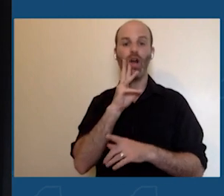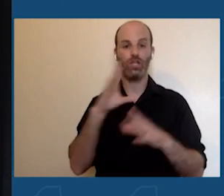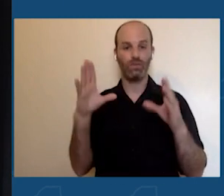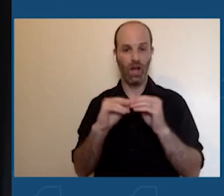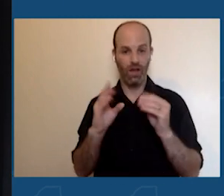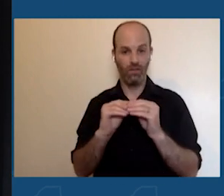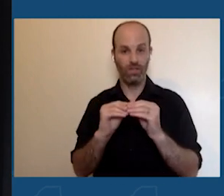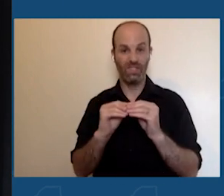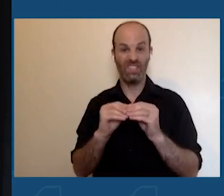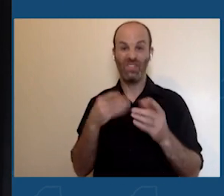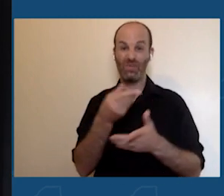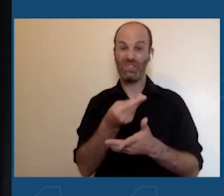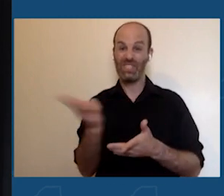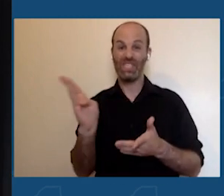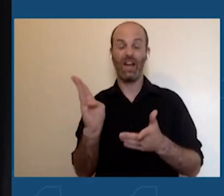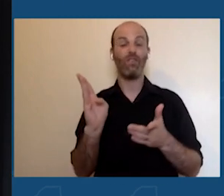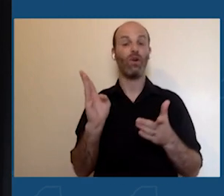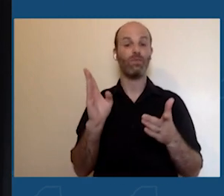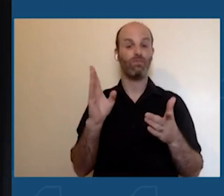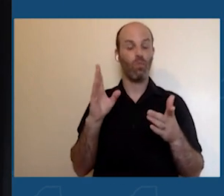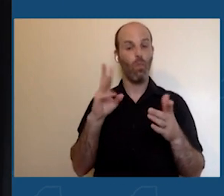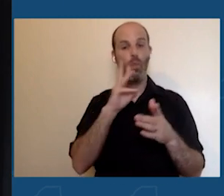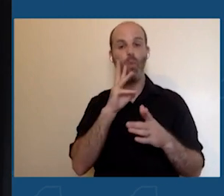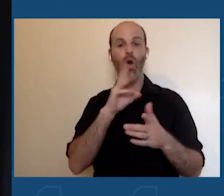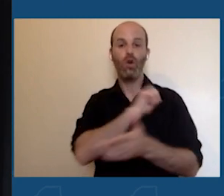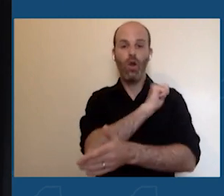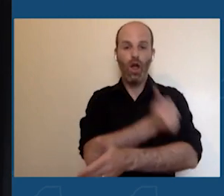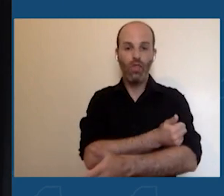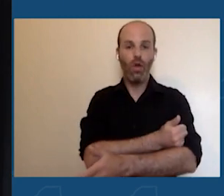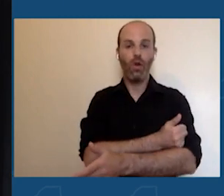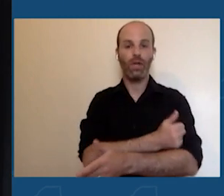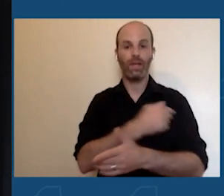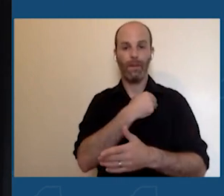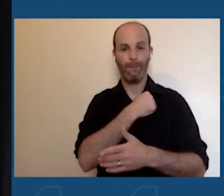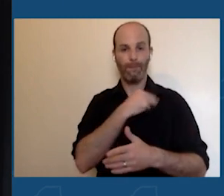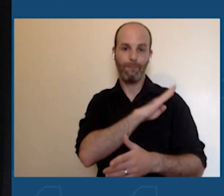several Water Authority board members here, including Tim Bishop,